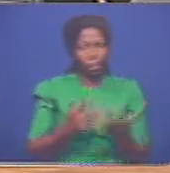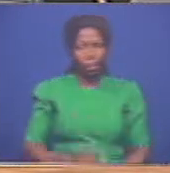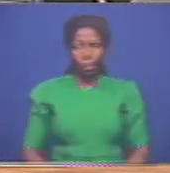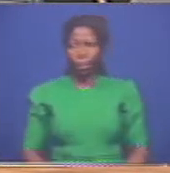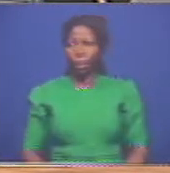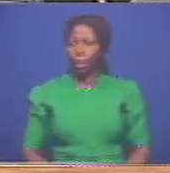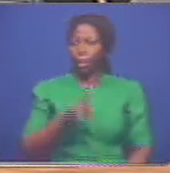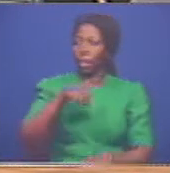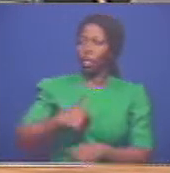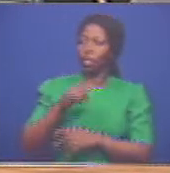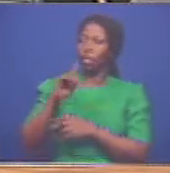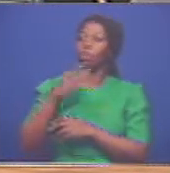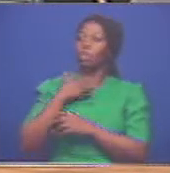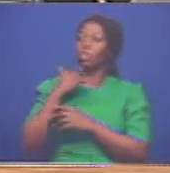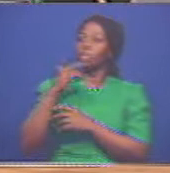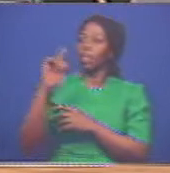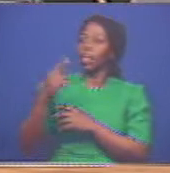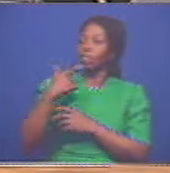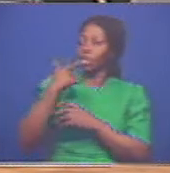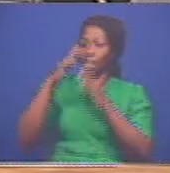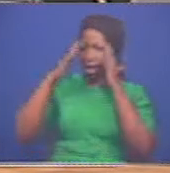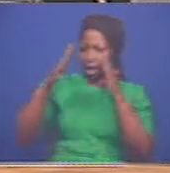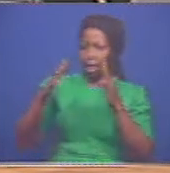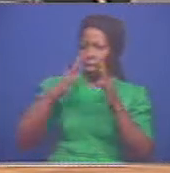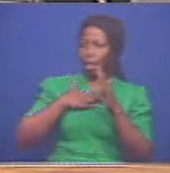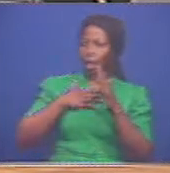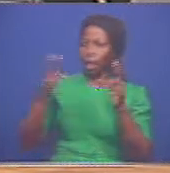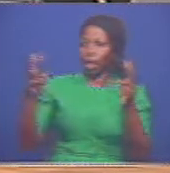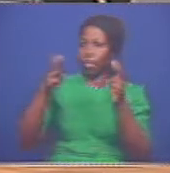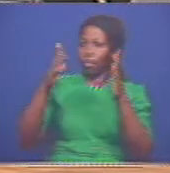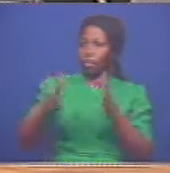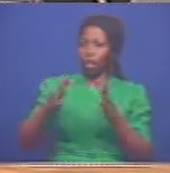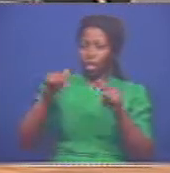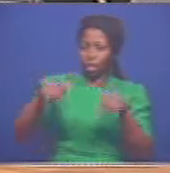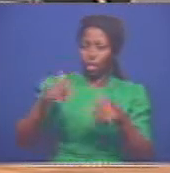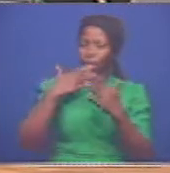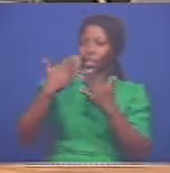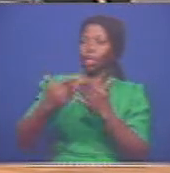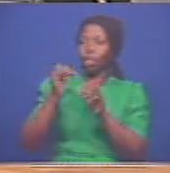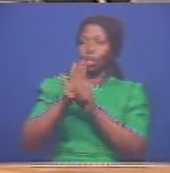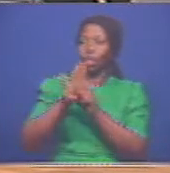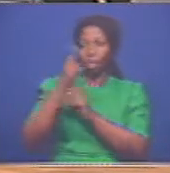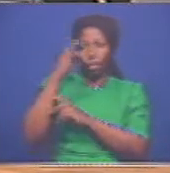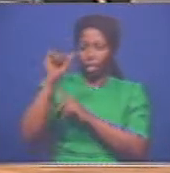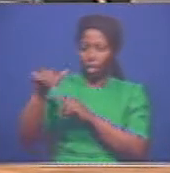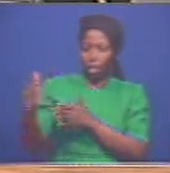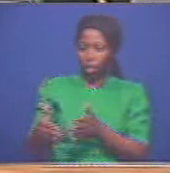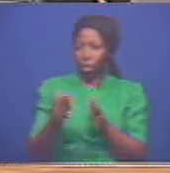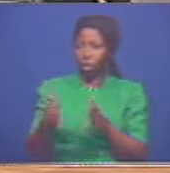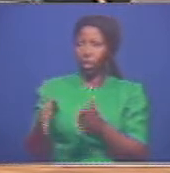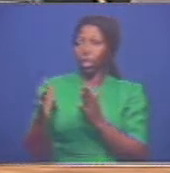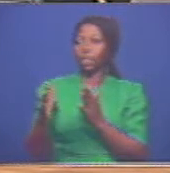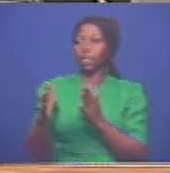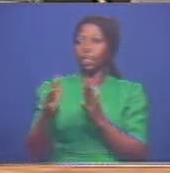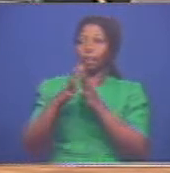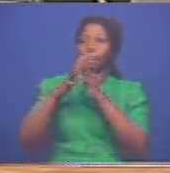I would like first to say hi to our viewers today. Hello. Thank you so much for this opportunity.